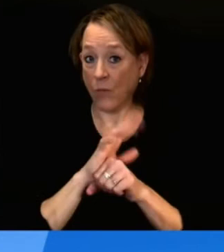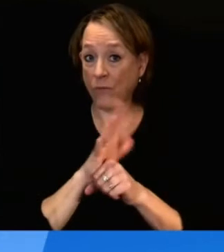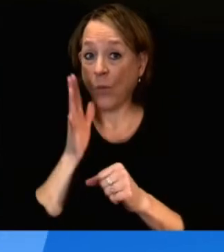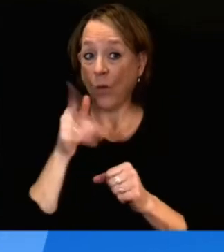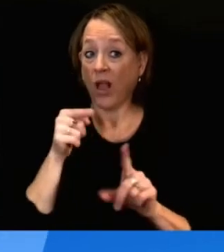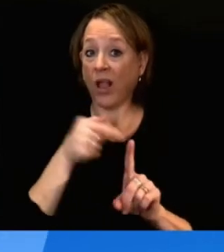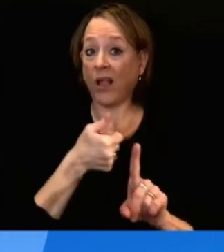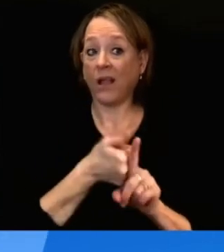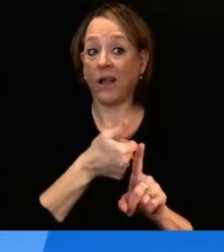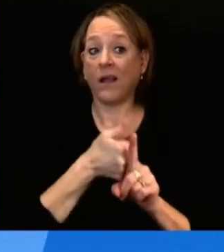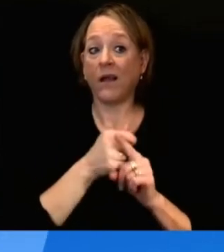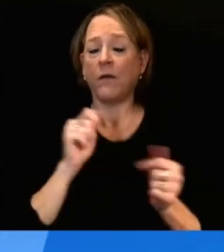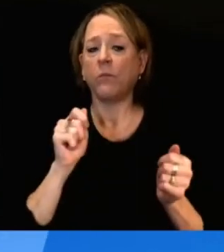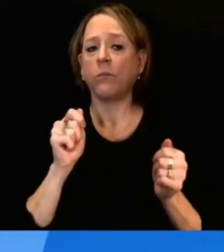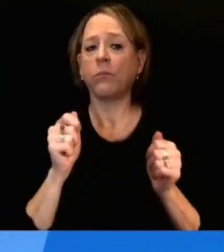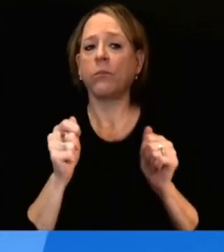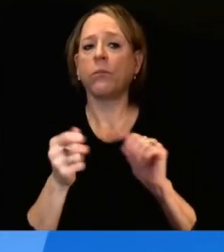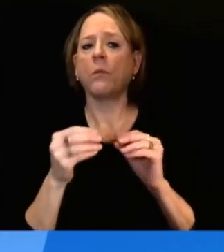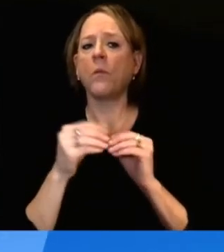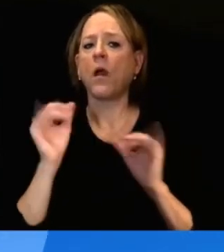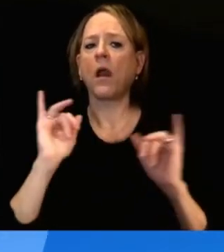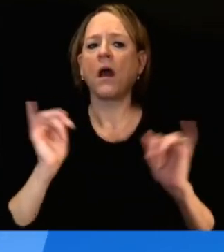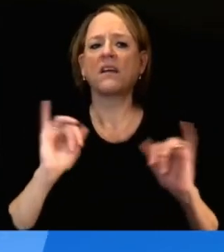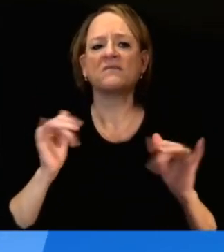same vein as the flu? Thank you very much.